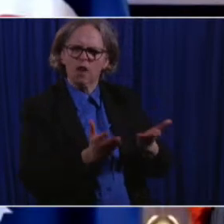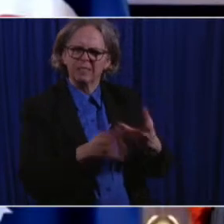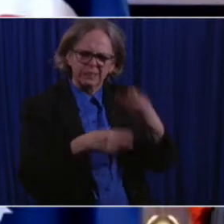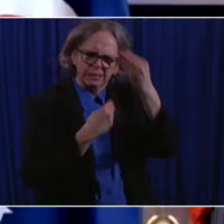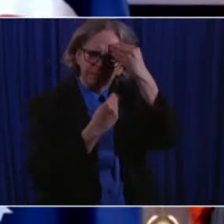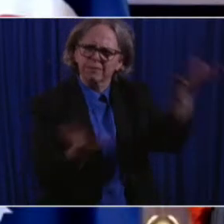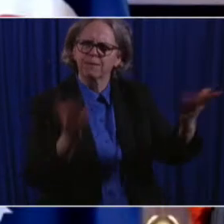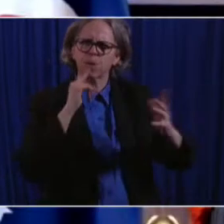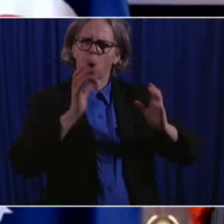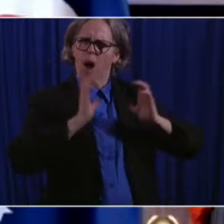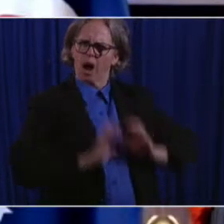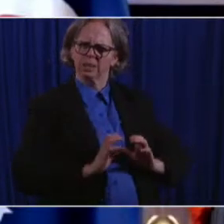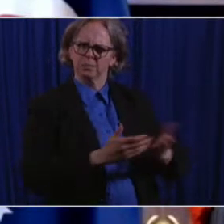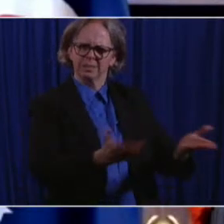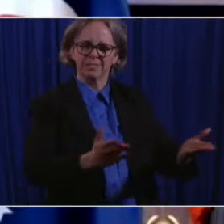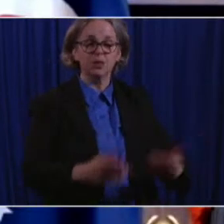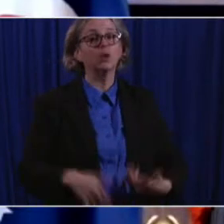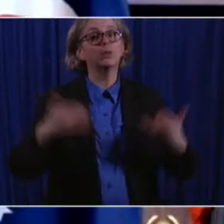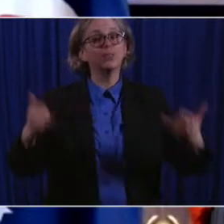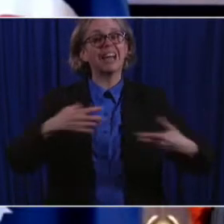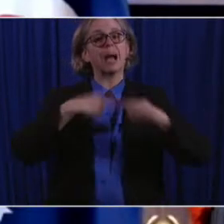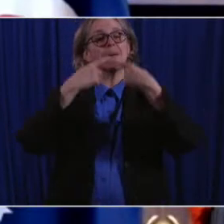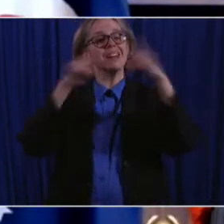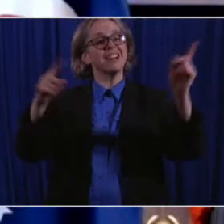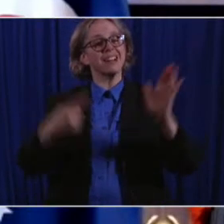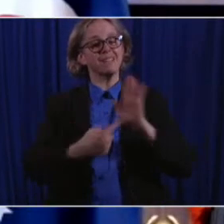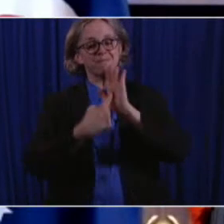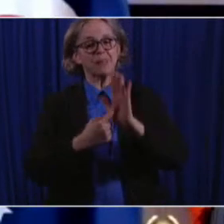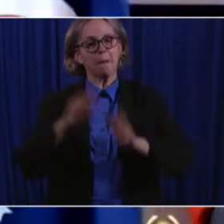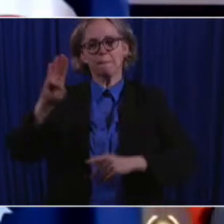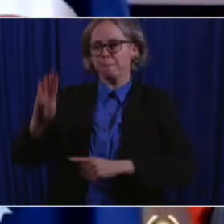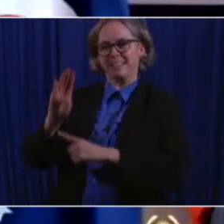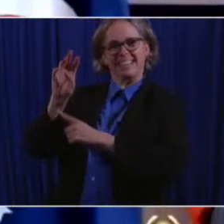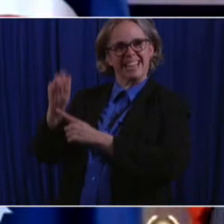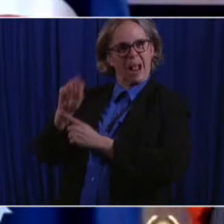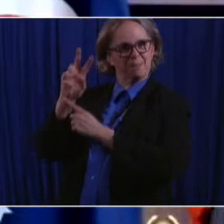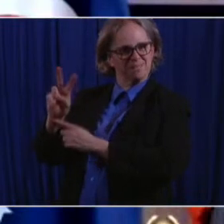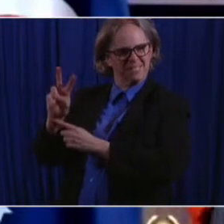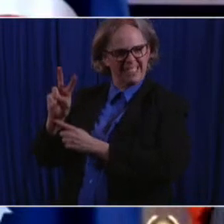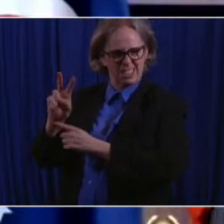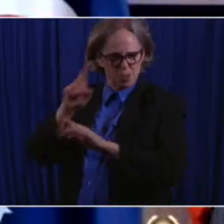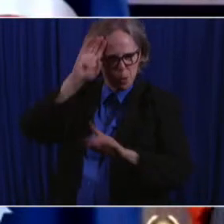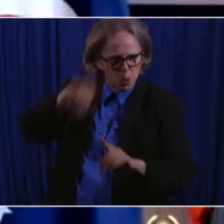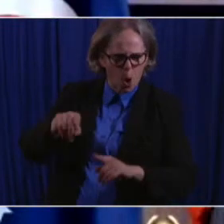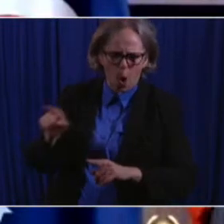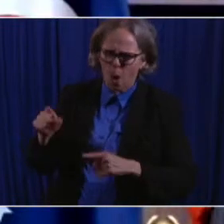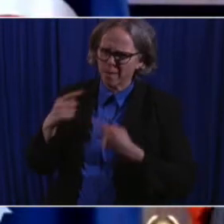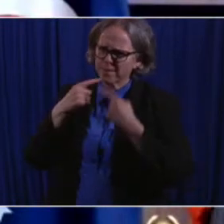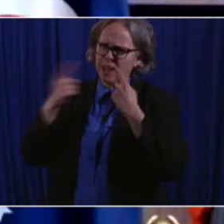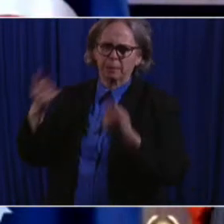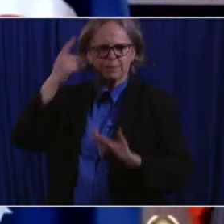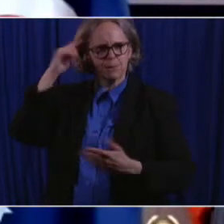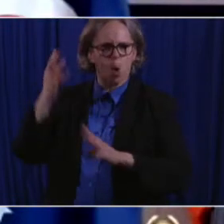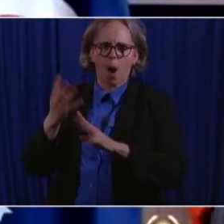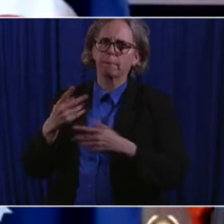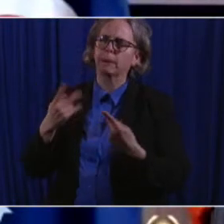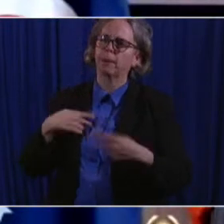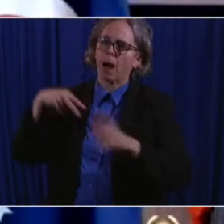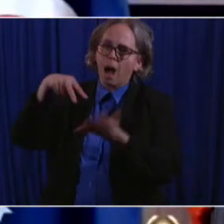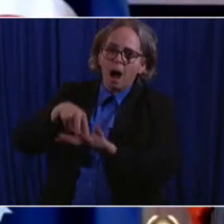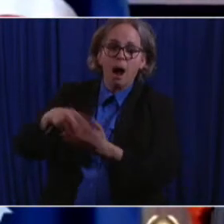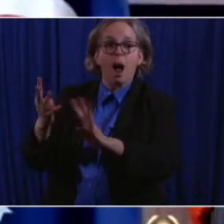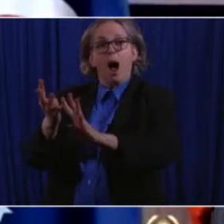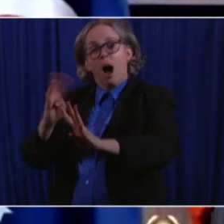BMV. One of the longstanding goals is for people never to have to stand in line at the BMV and for people to actually appear